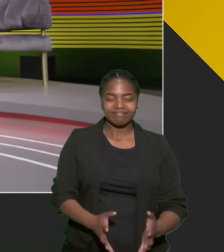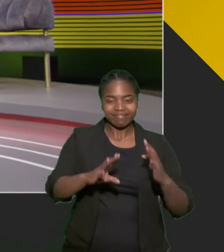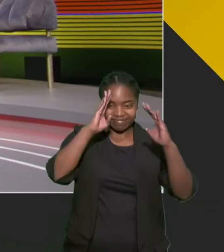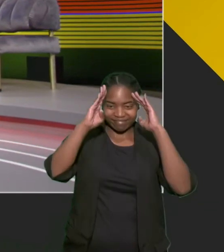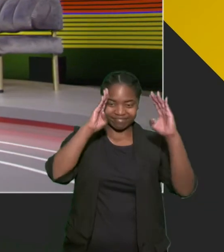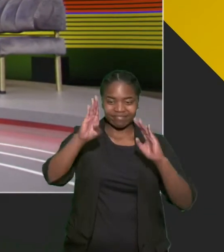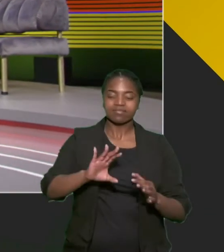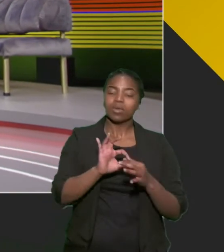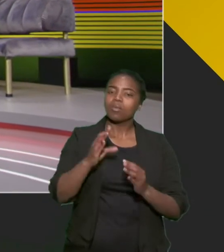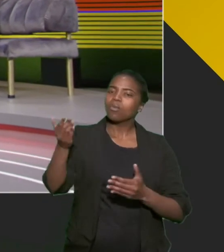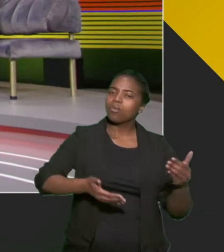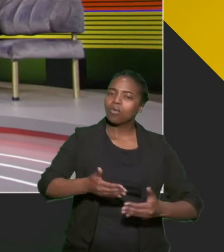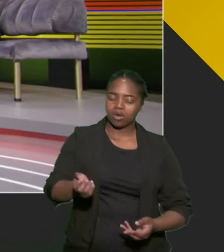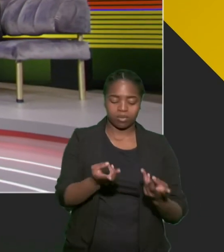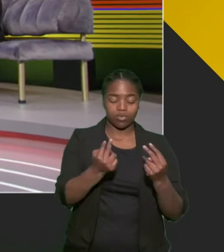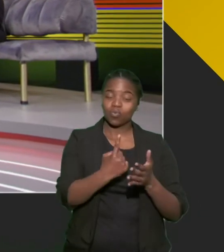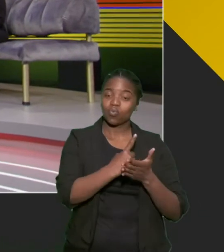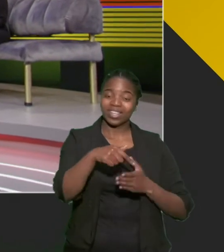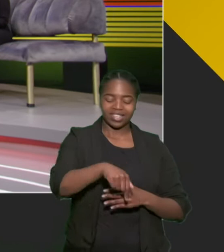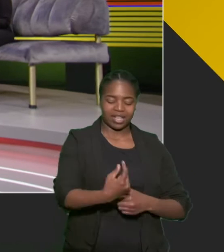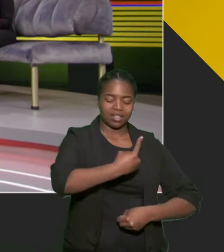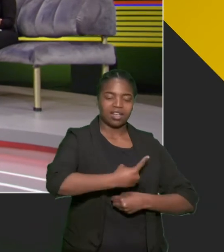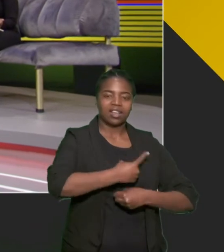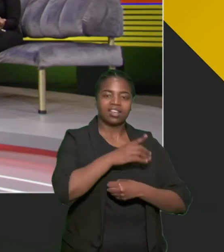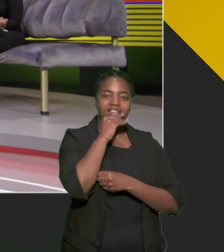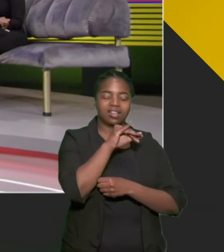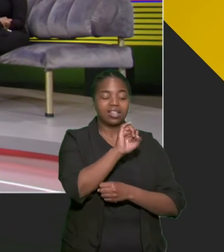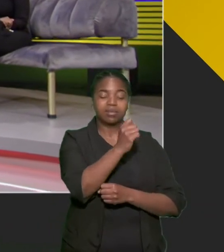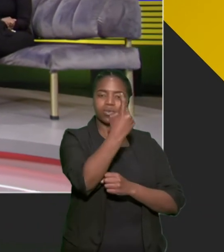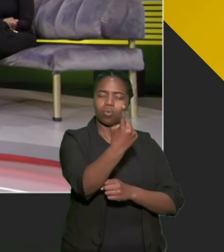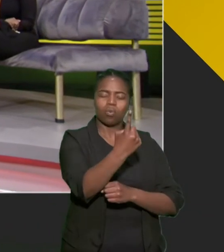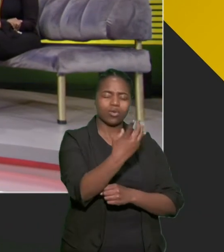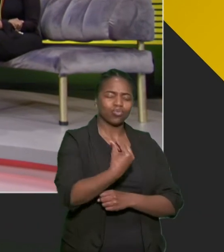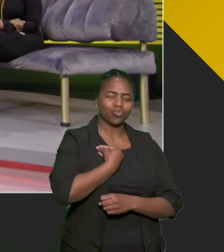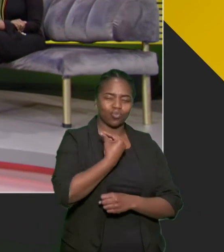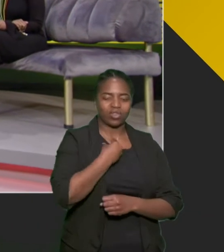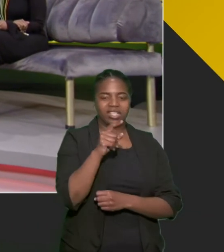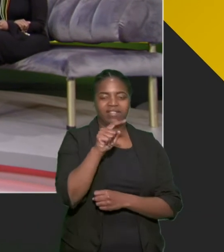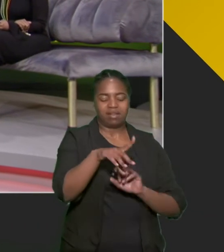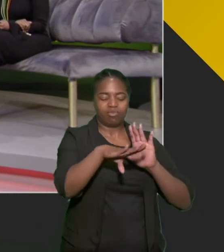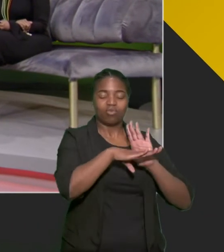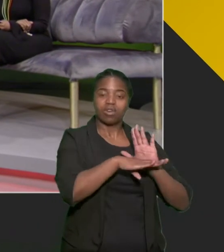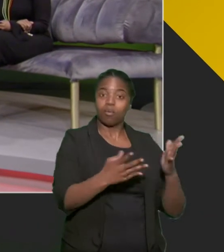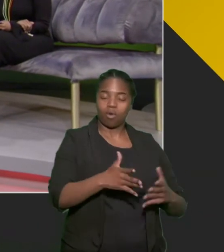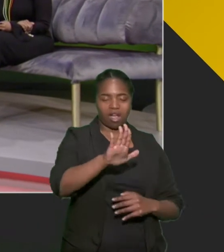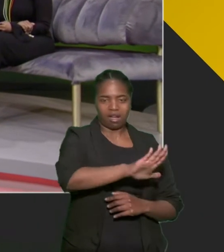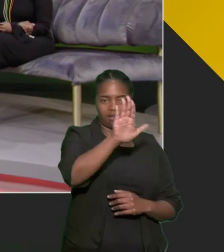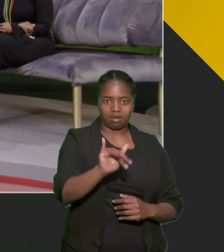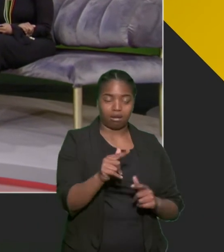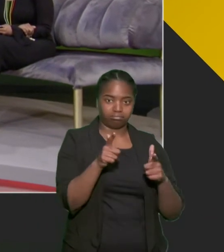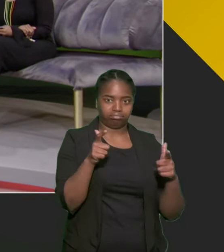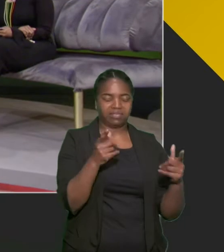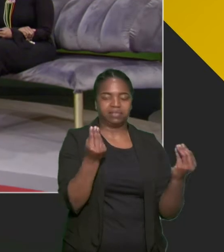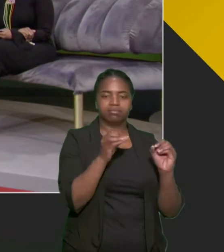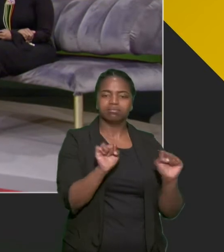Sanibonani makhaya sanamukele esontweni elisha la kuDaily Thetha on SABC, one the biggest new talk show in Africa. And as we get into a new week and a new day,